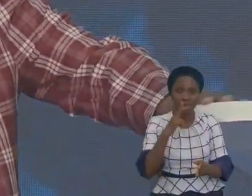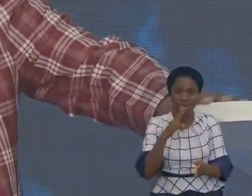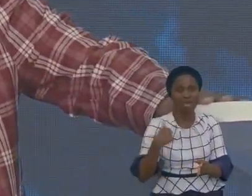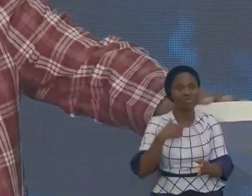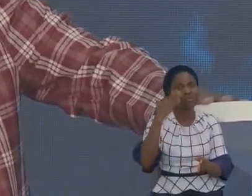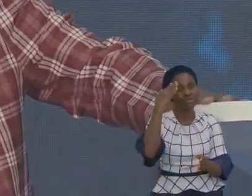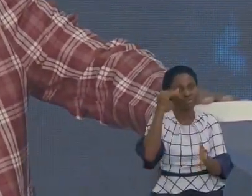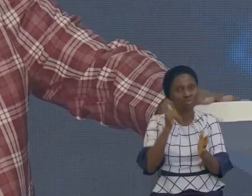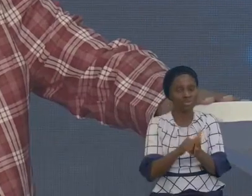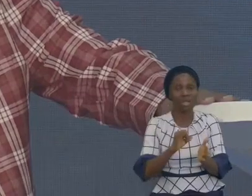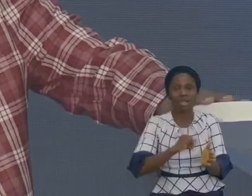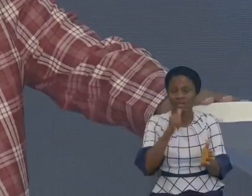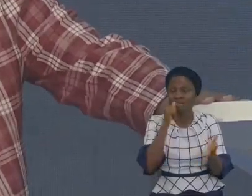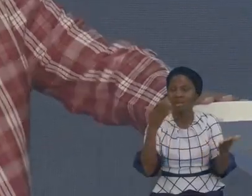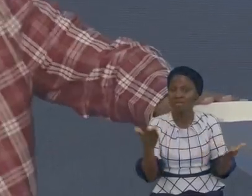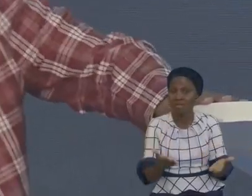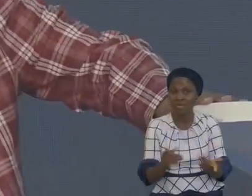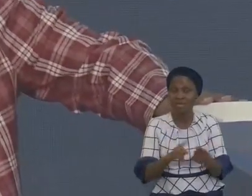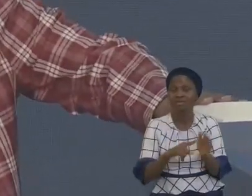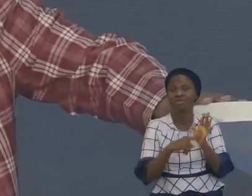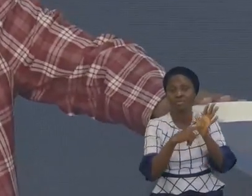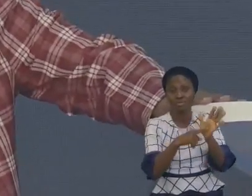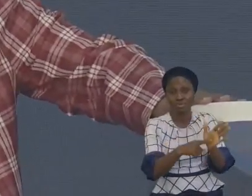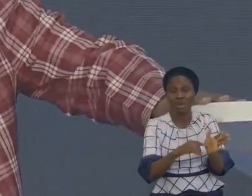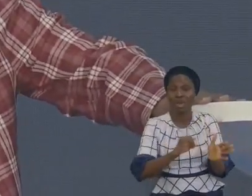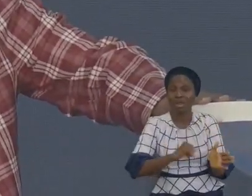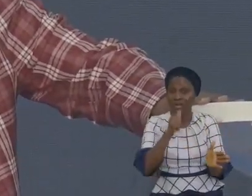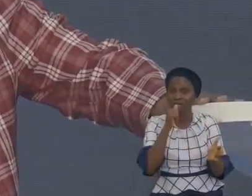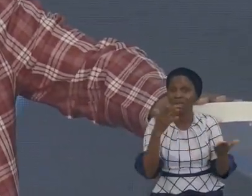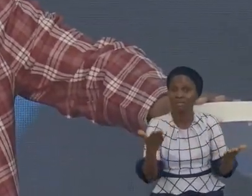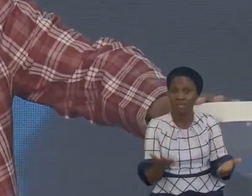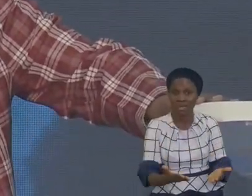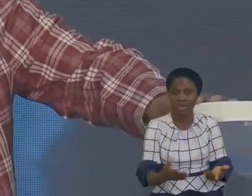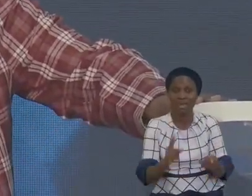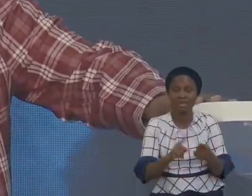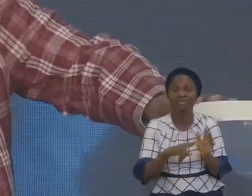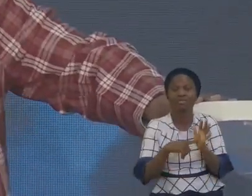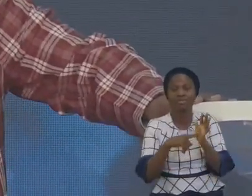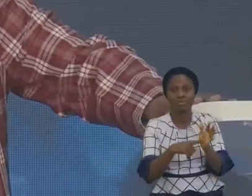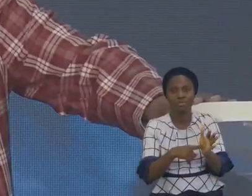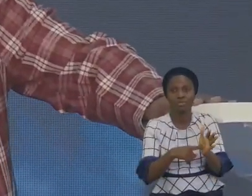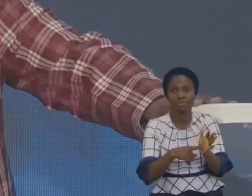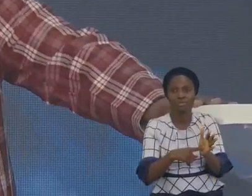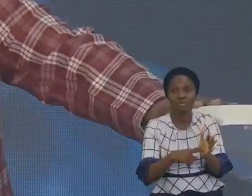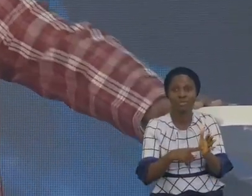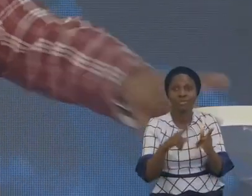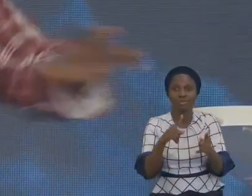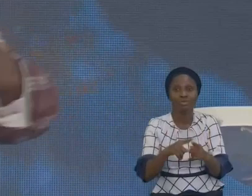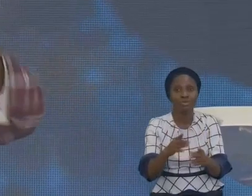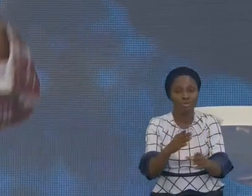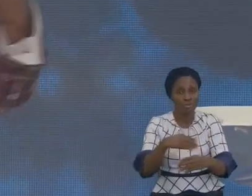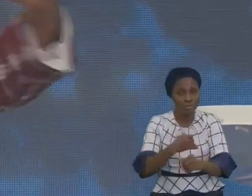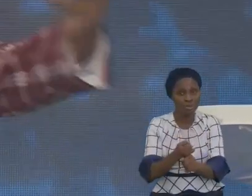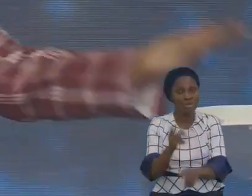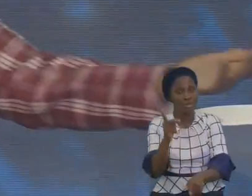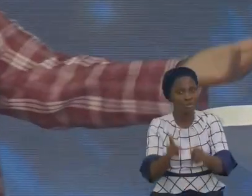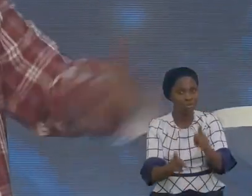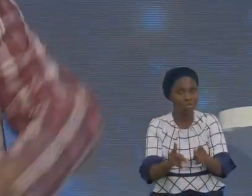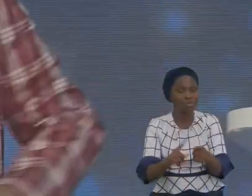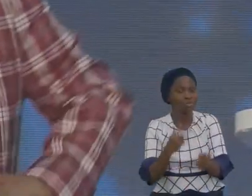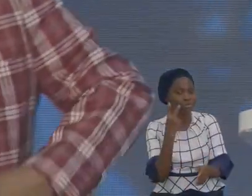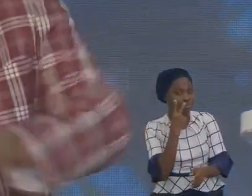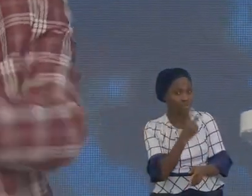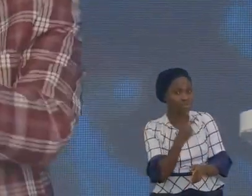I am here to get people to see a life of righteousness and holiness. That's the